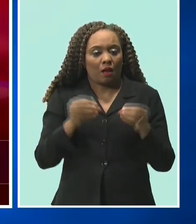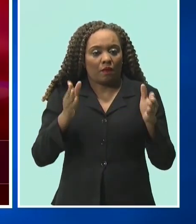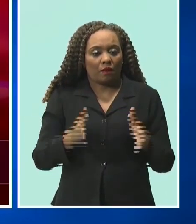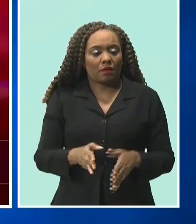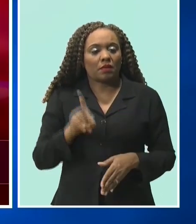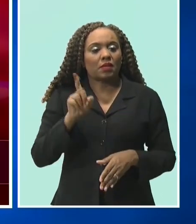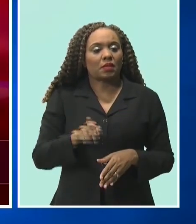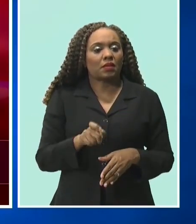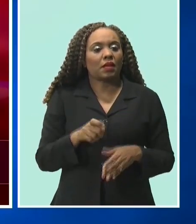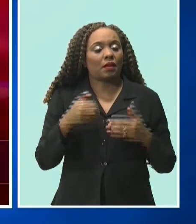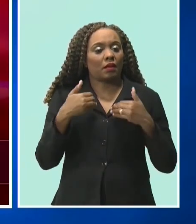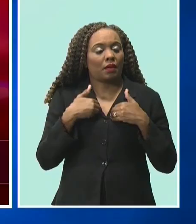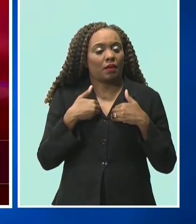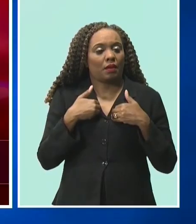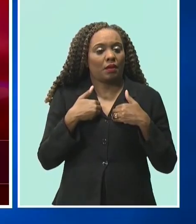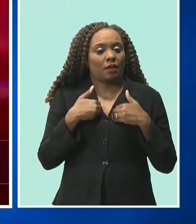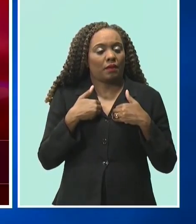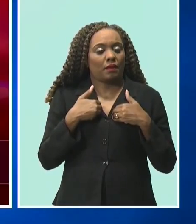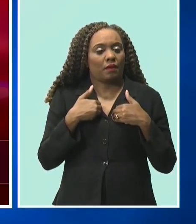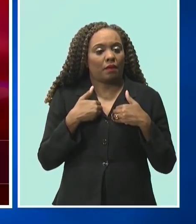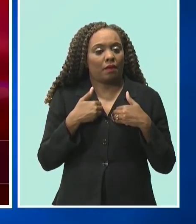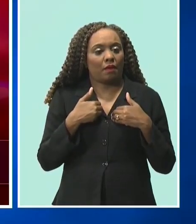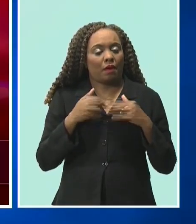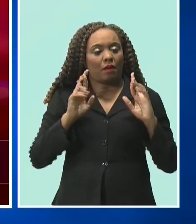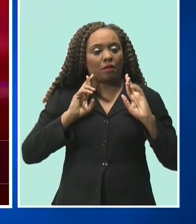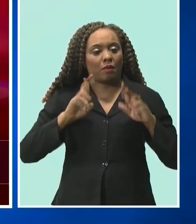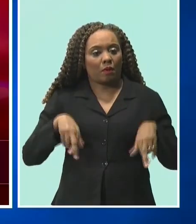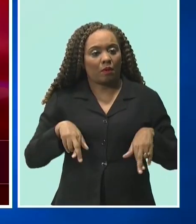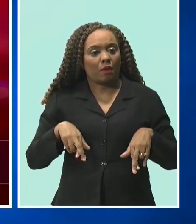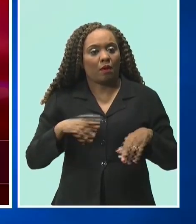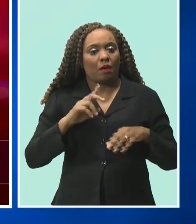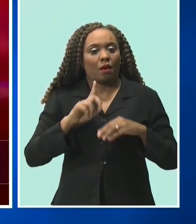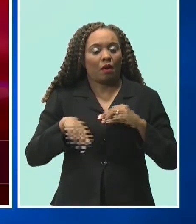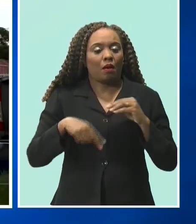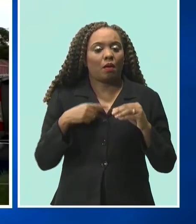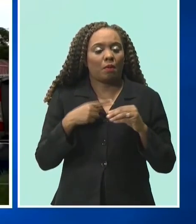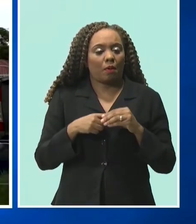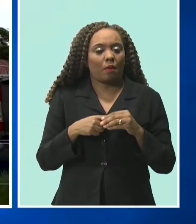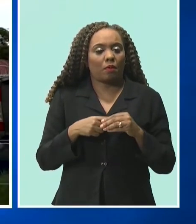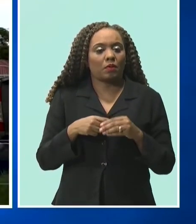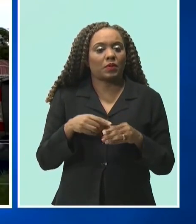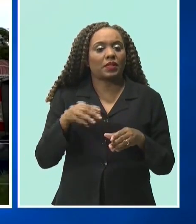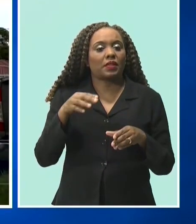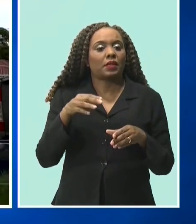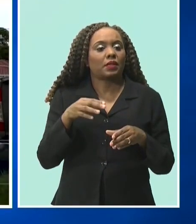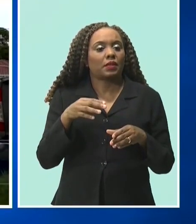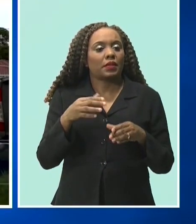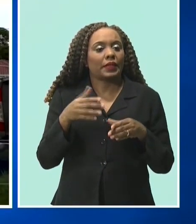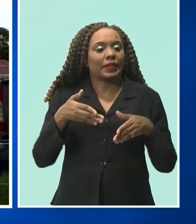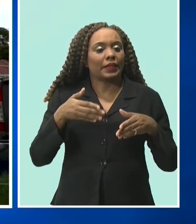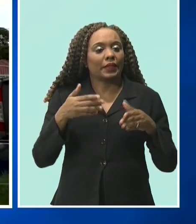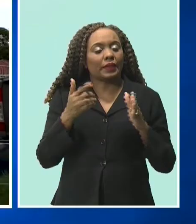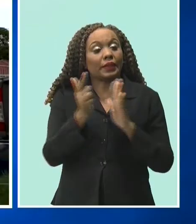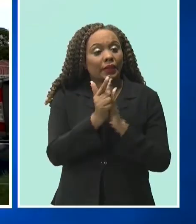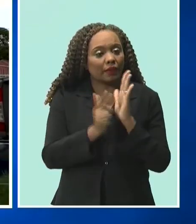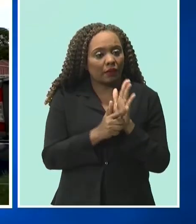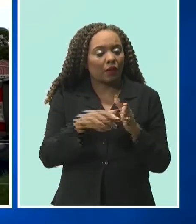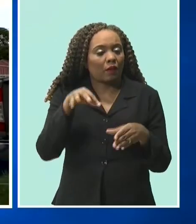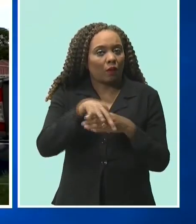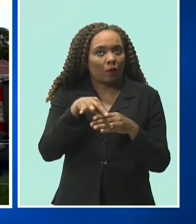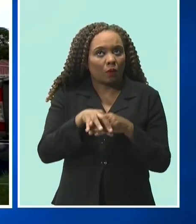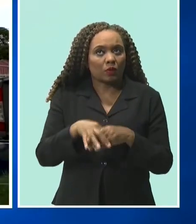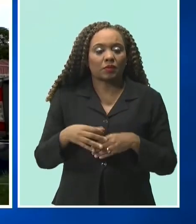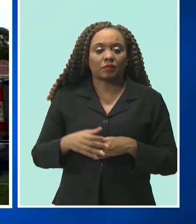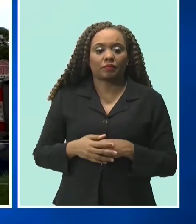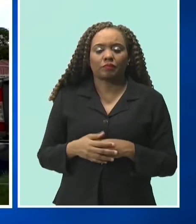a report based on the total number of valid votes. This newscast sought to clarify whether there